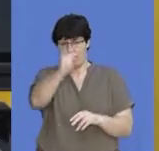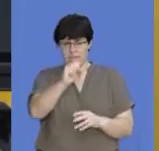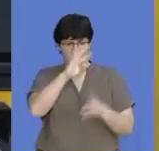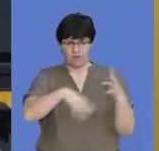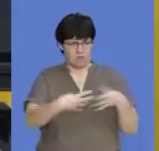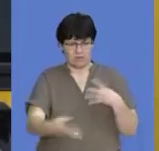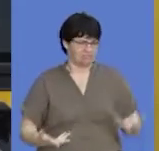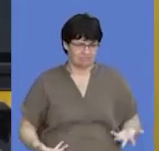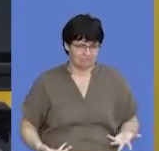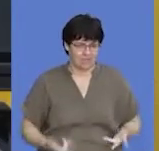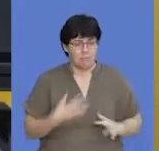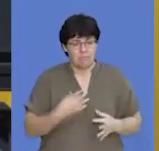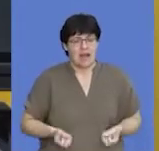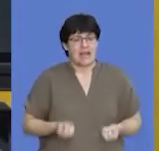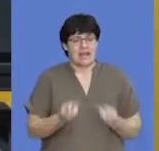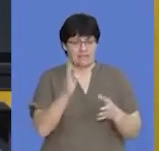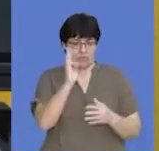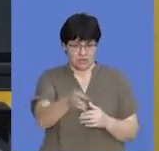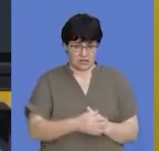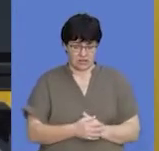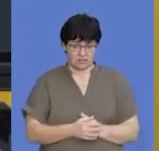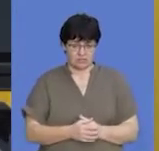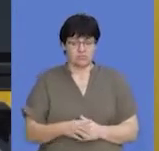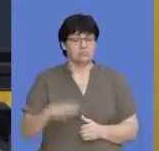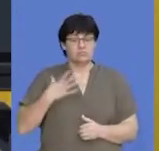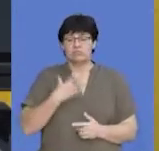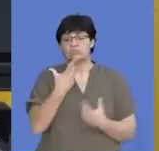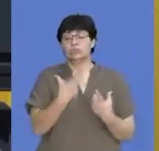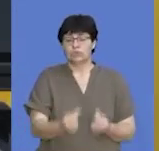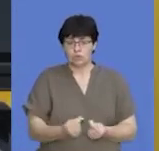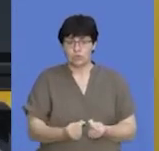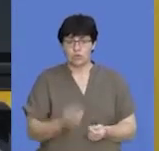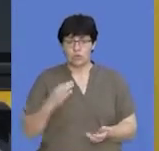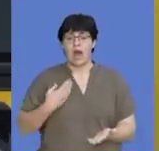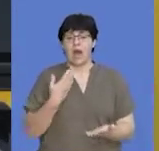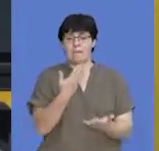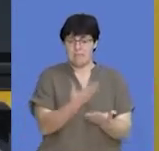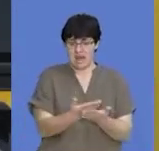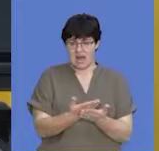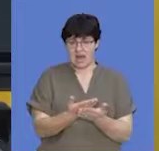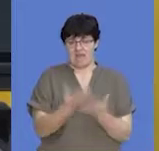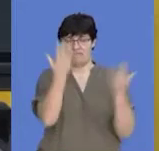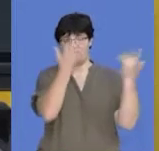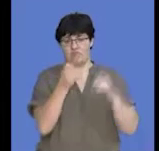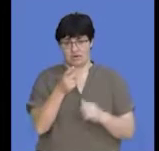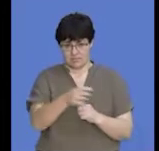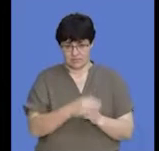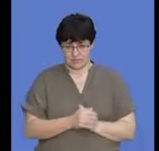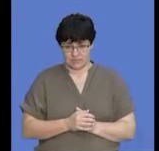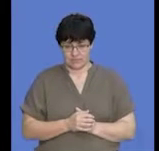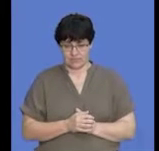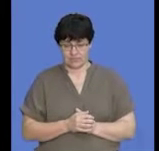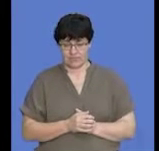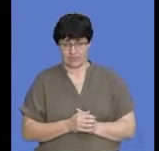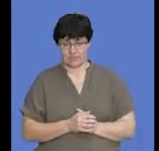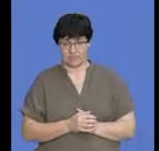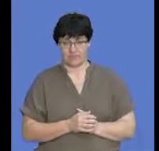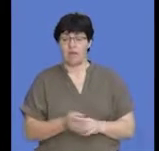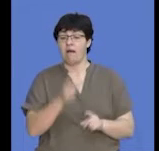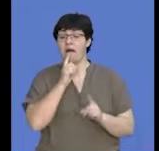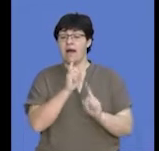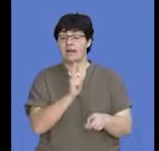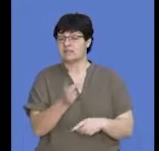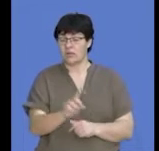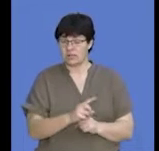formula. This will be given to you. All you have to do is be able to apply the formula. So, your